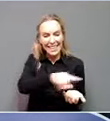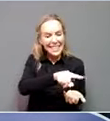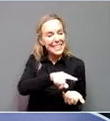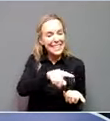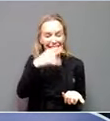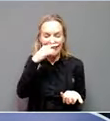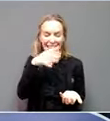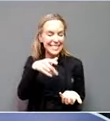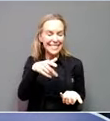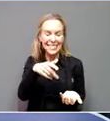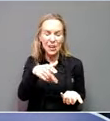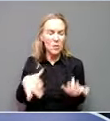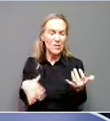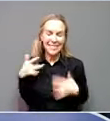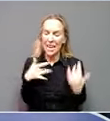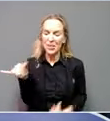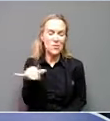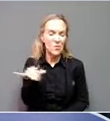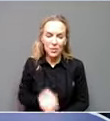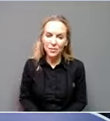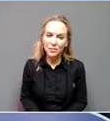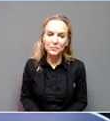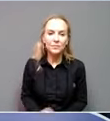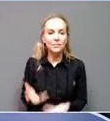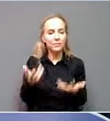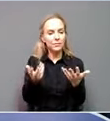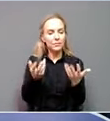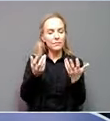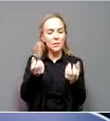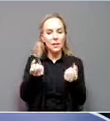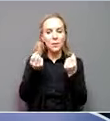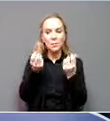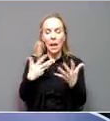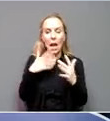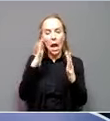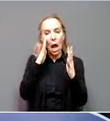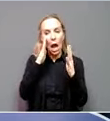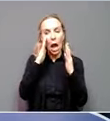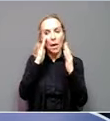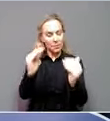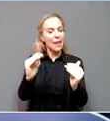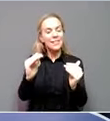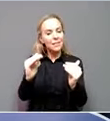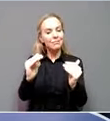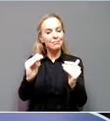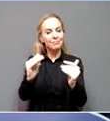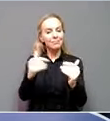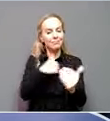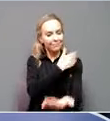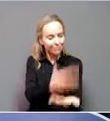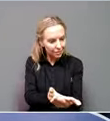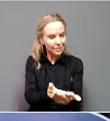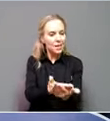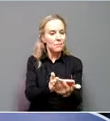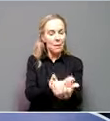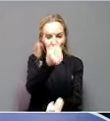about it. There was a lot that I expected moving into the announcement, but afterwards, almost every student that